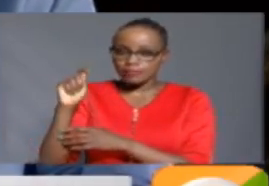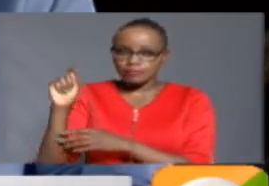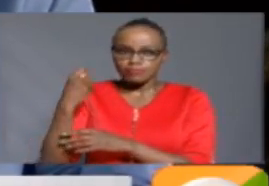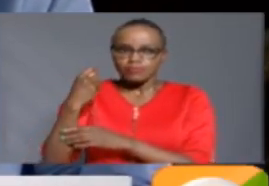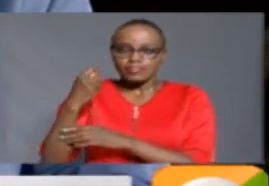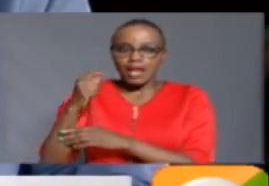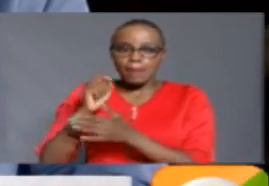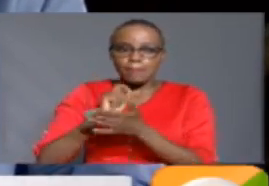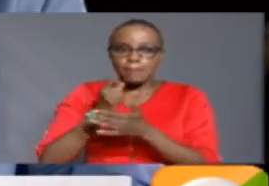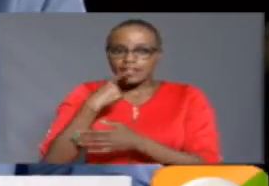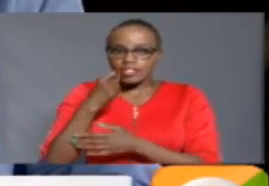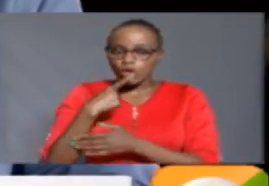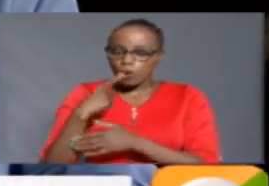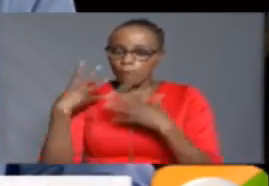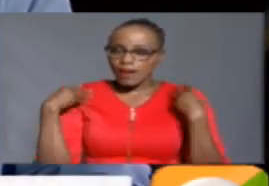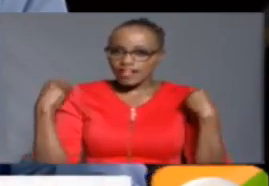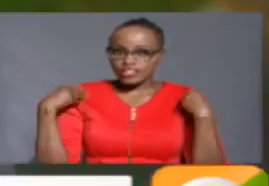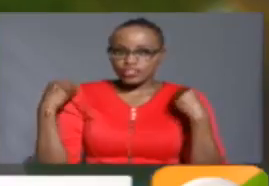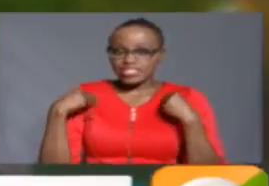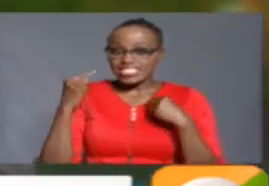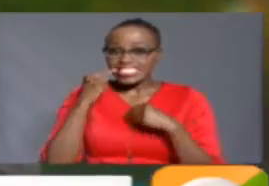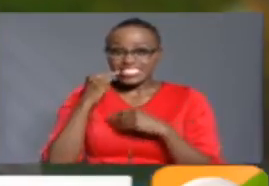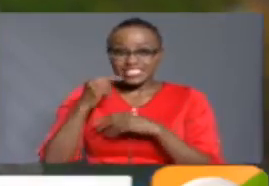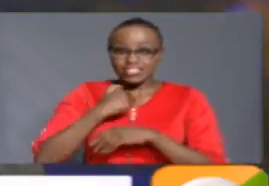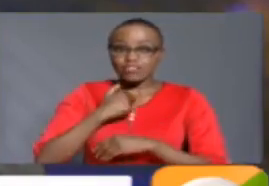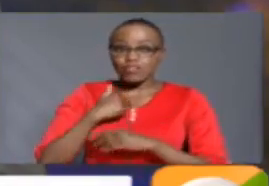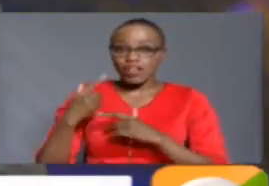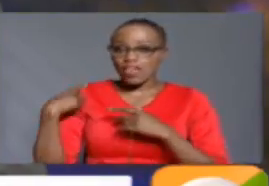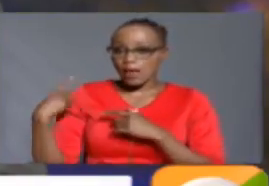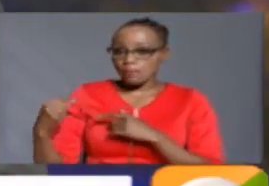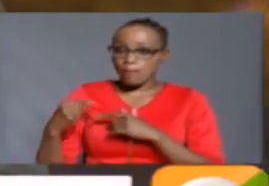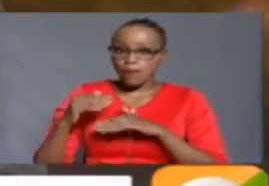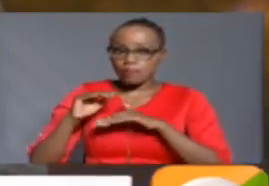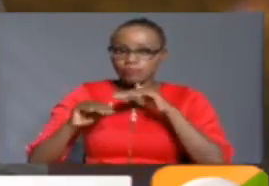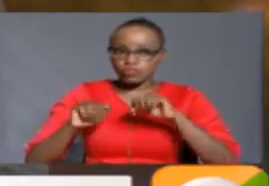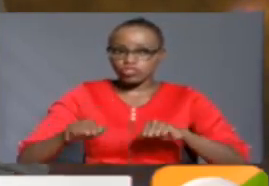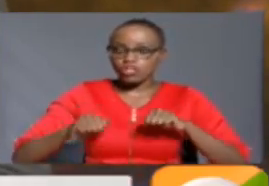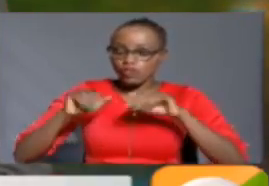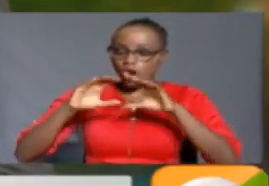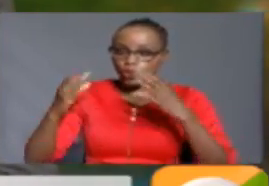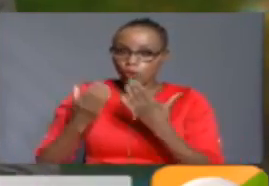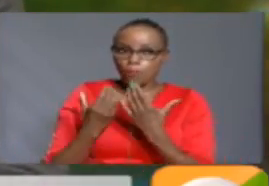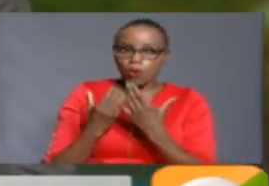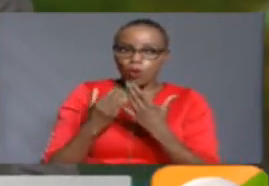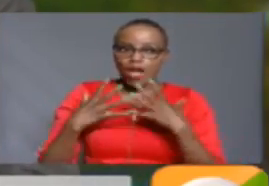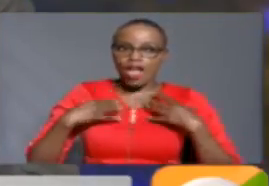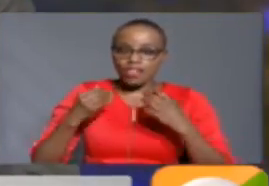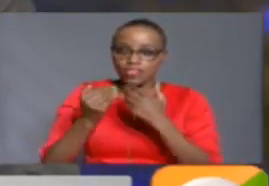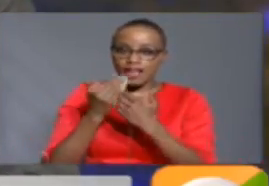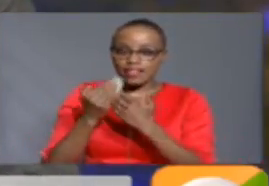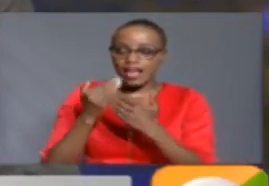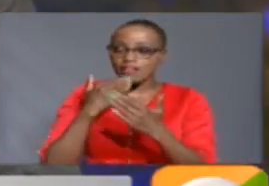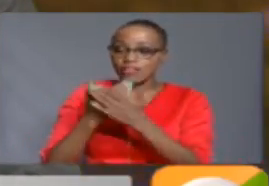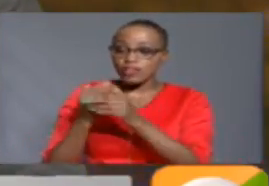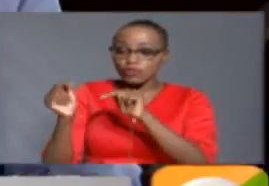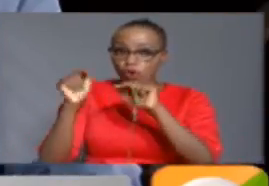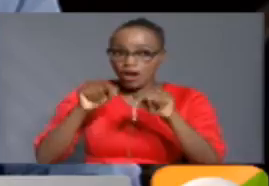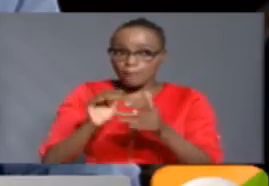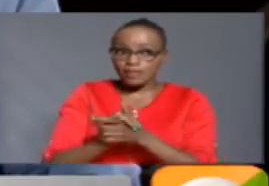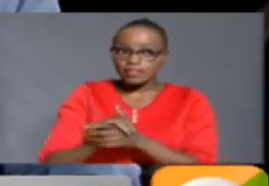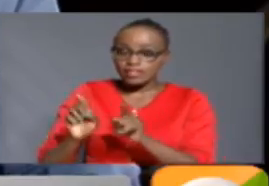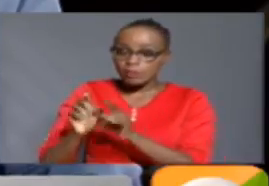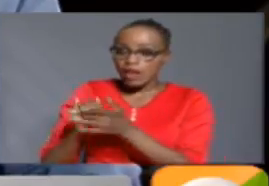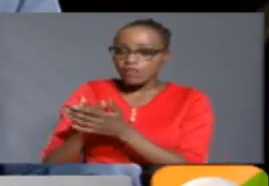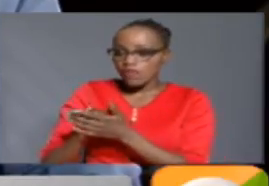Union Secretary General, and also the latest co-chair, Global Coalition of Healthcare Workers. Thank you so much for coming in. And then there's